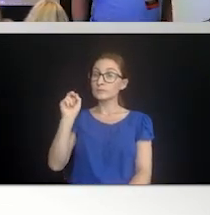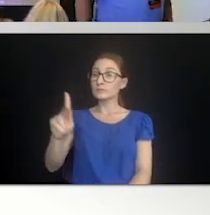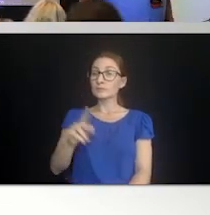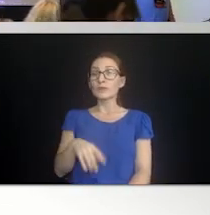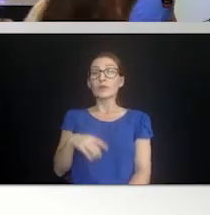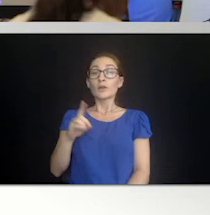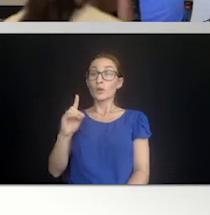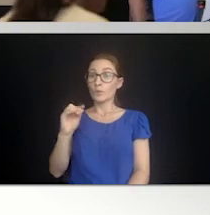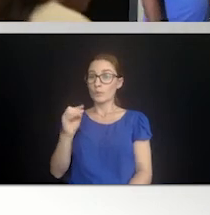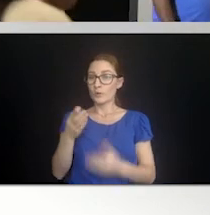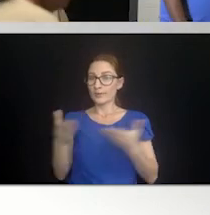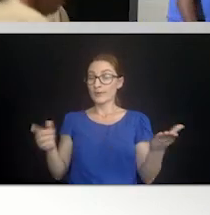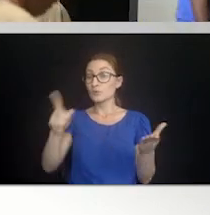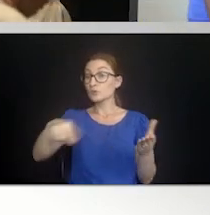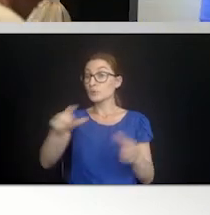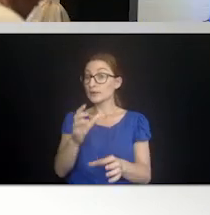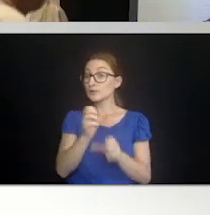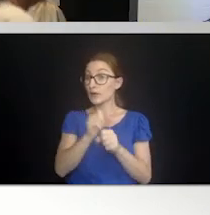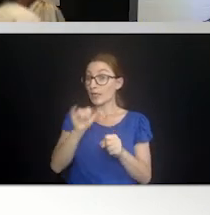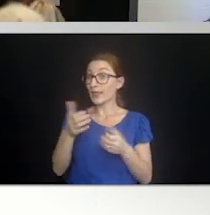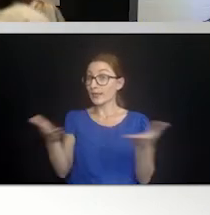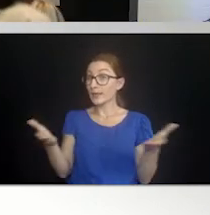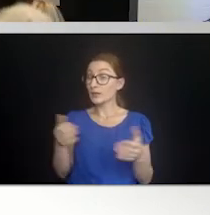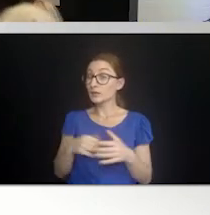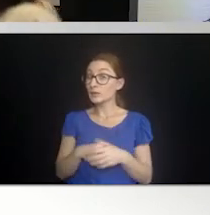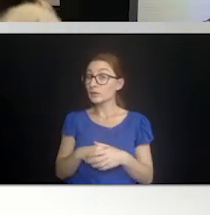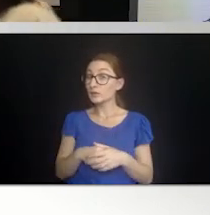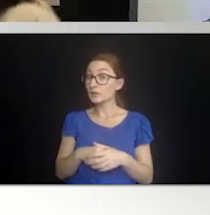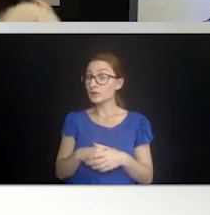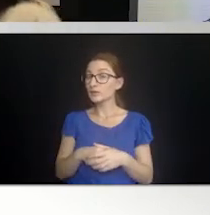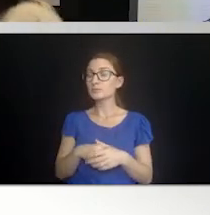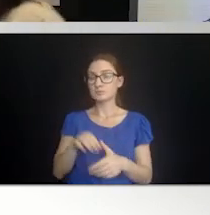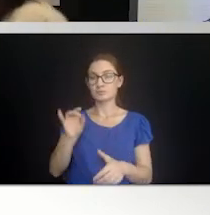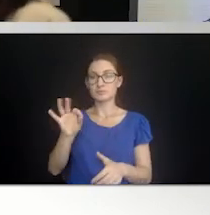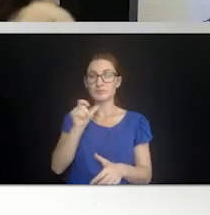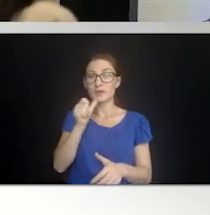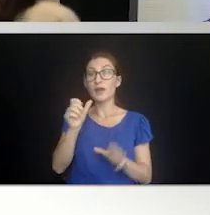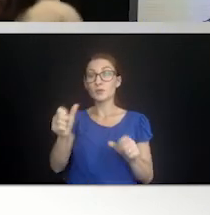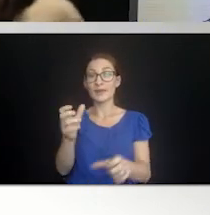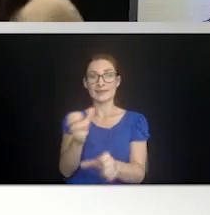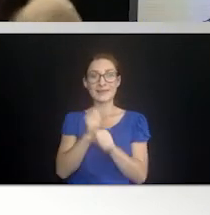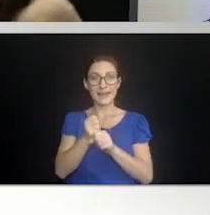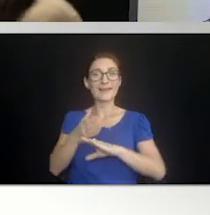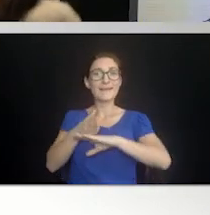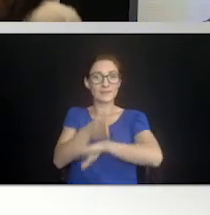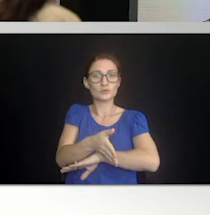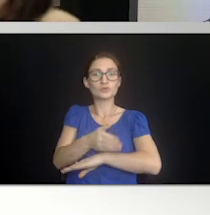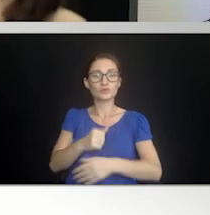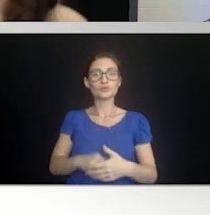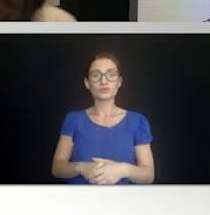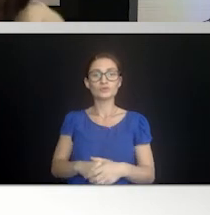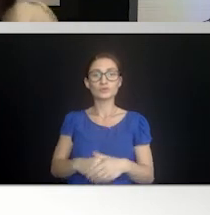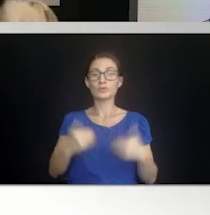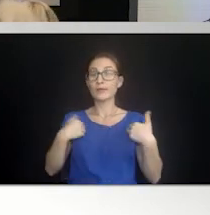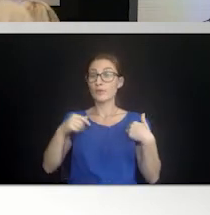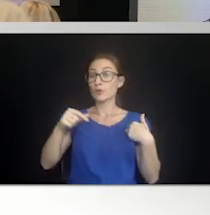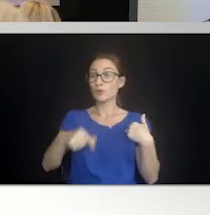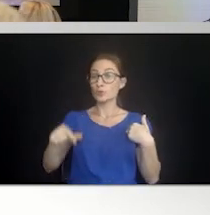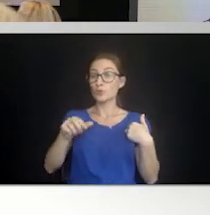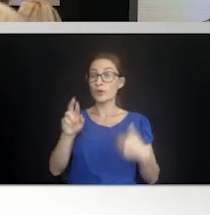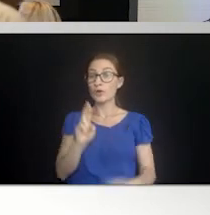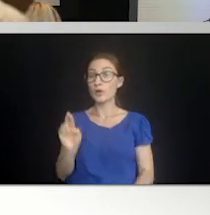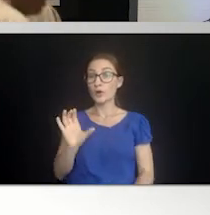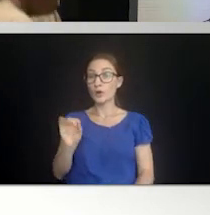Okay. One last thing. Did everybody get one of these when they were at our booth? If you didn't, you can come get one after. There's a